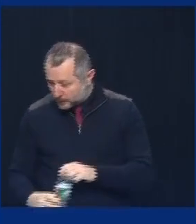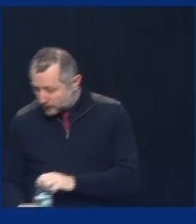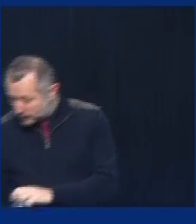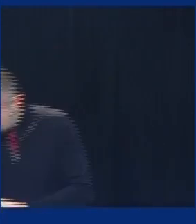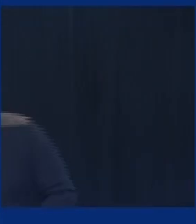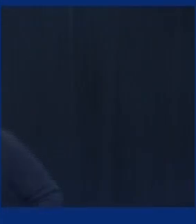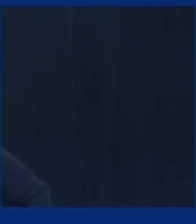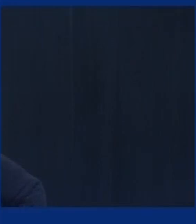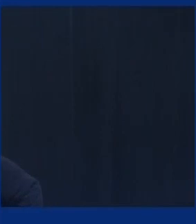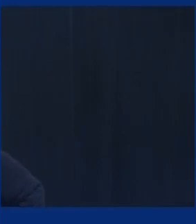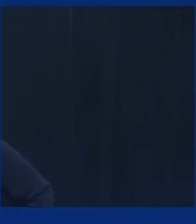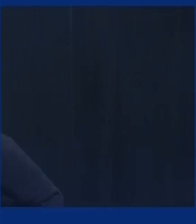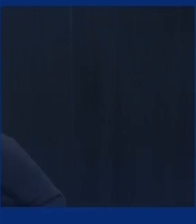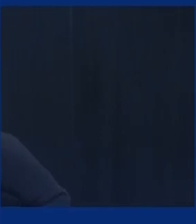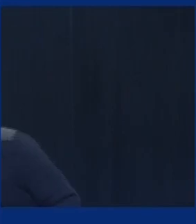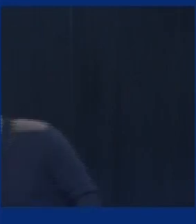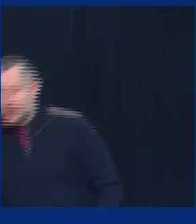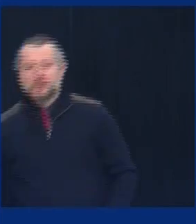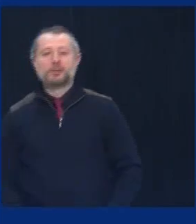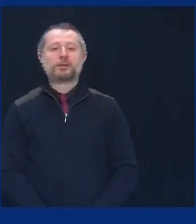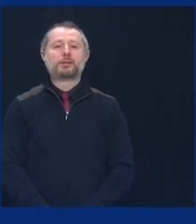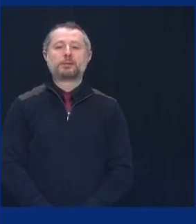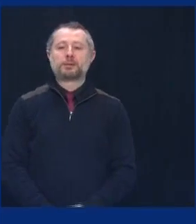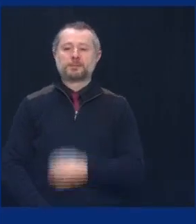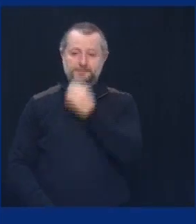It's great when it works.